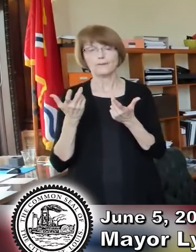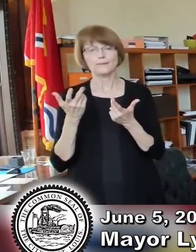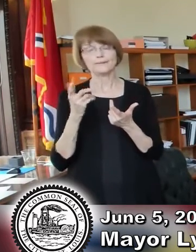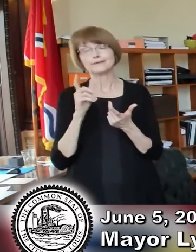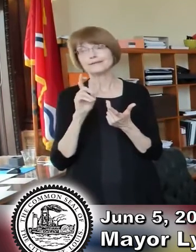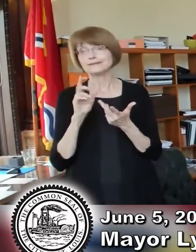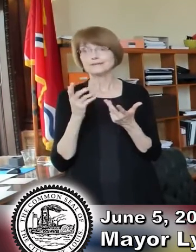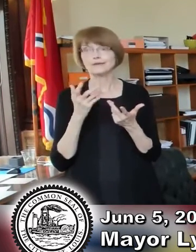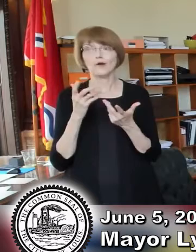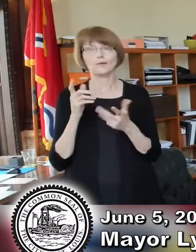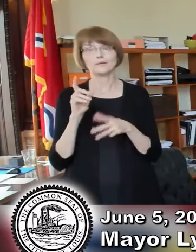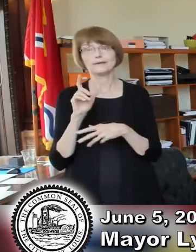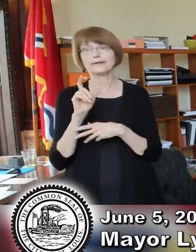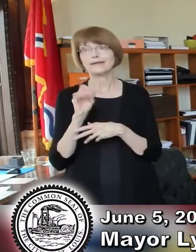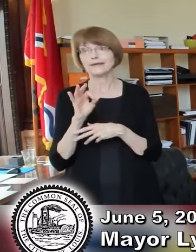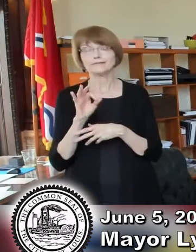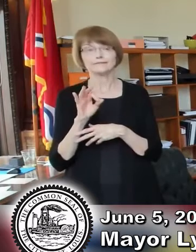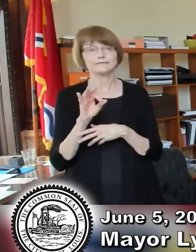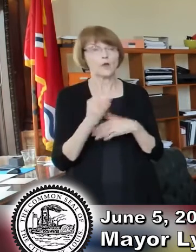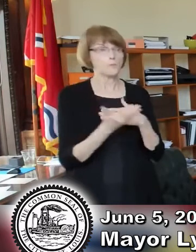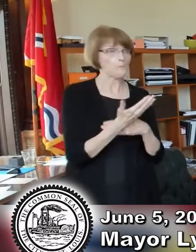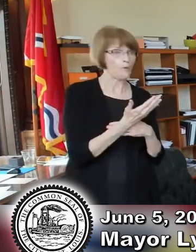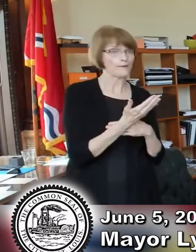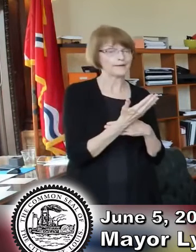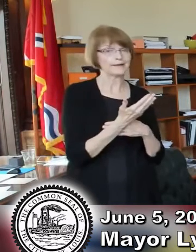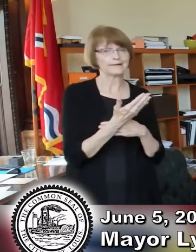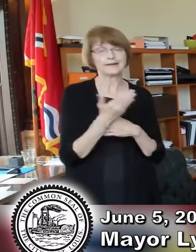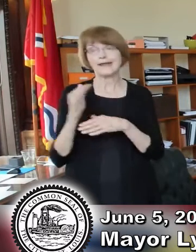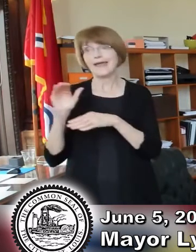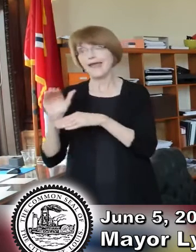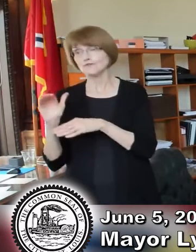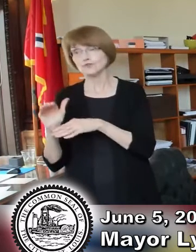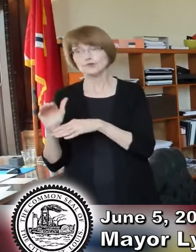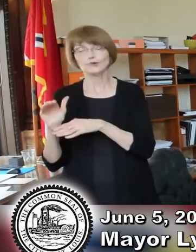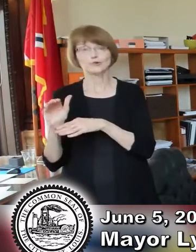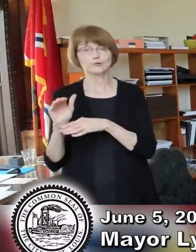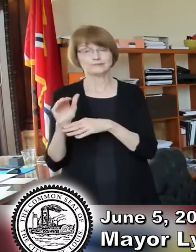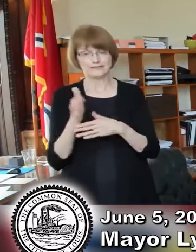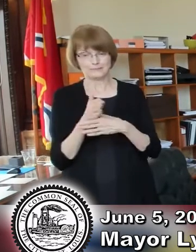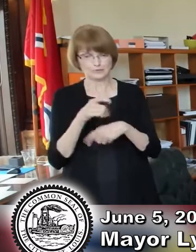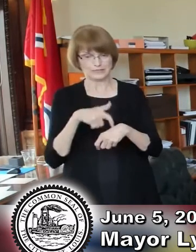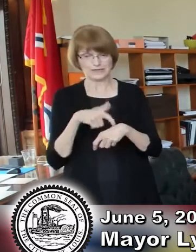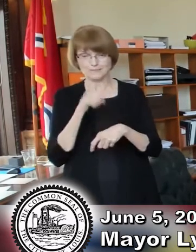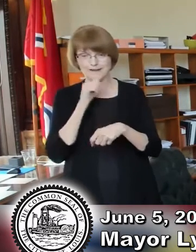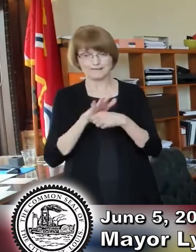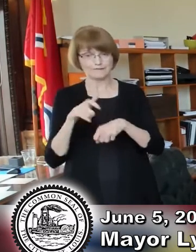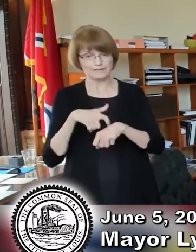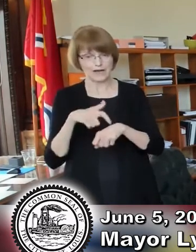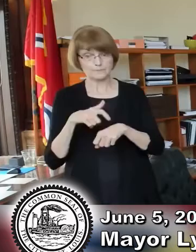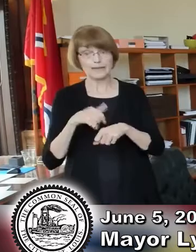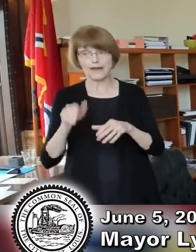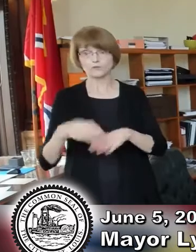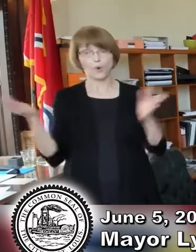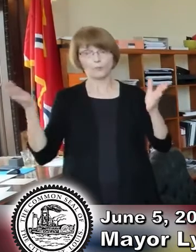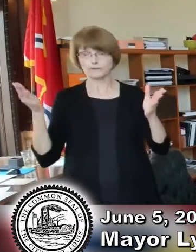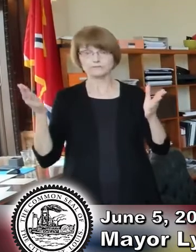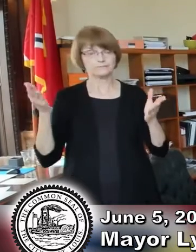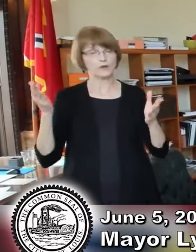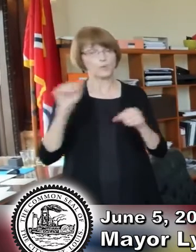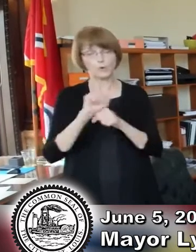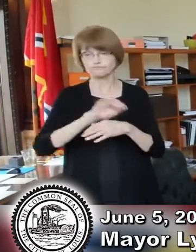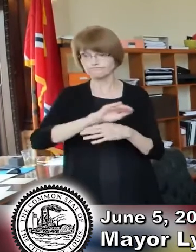trying to pave between rush hours. Doesn't give you a lot of time. So that's one of the things that we were able to get done. A